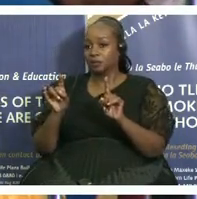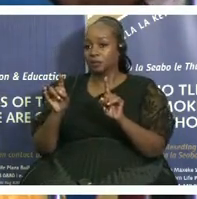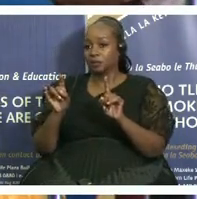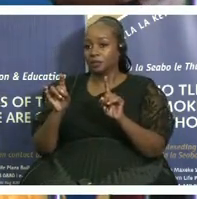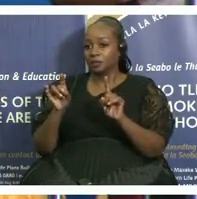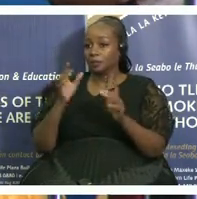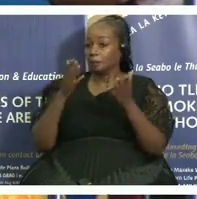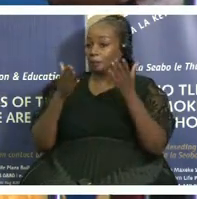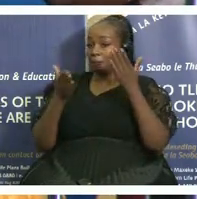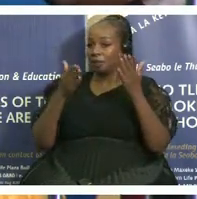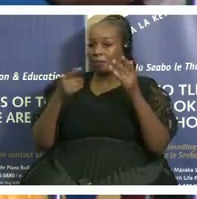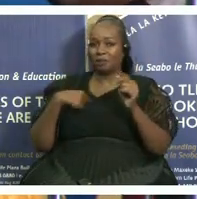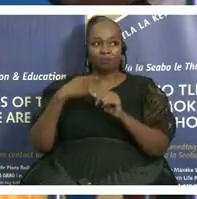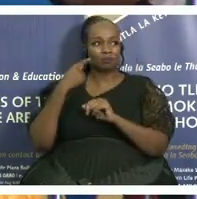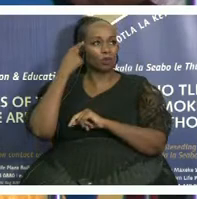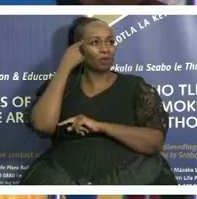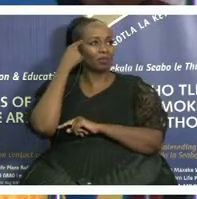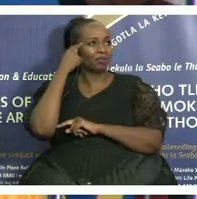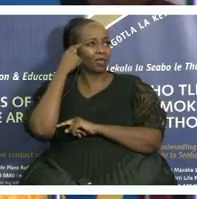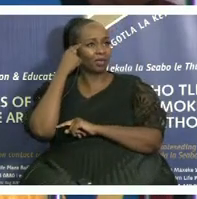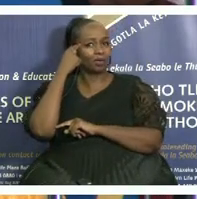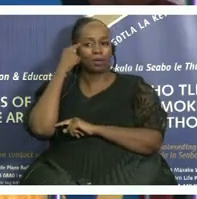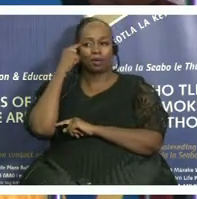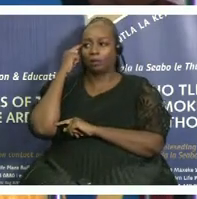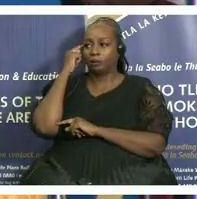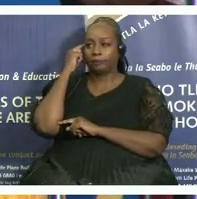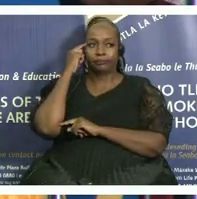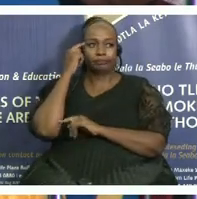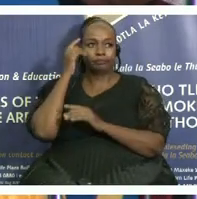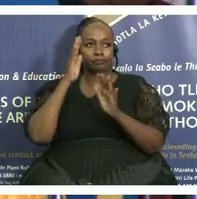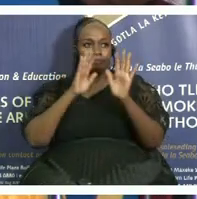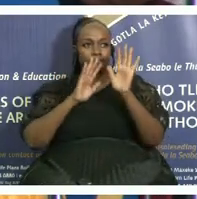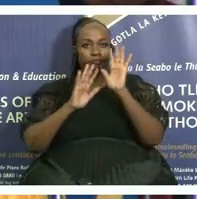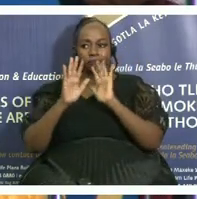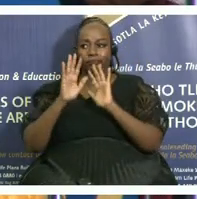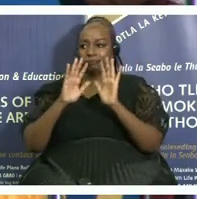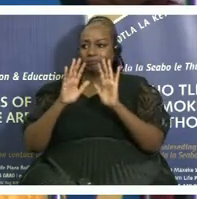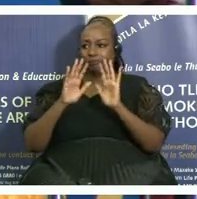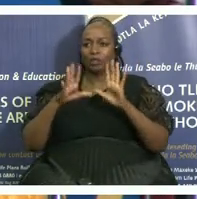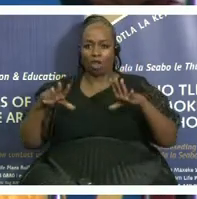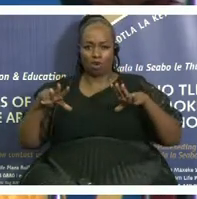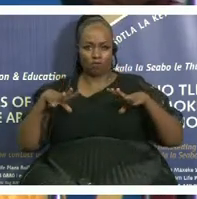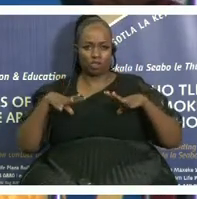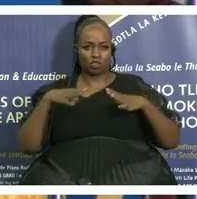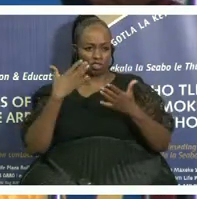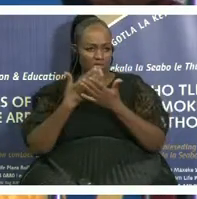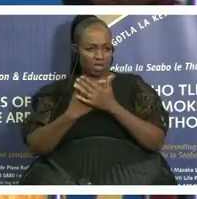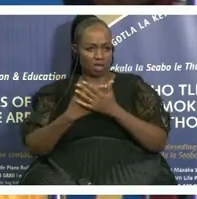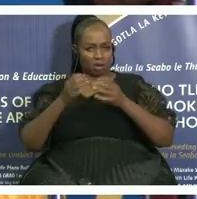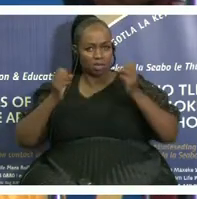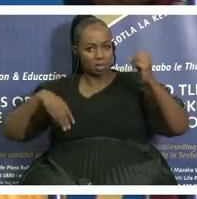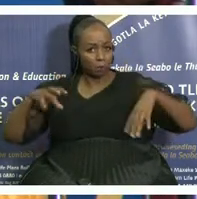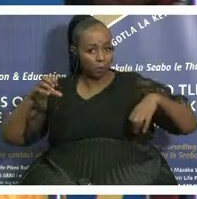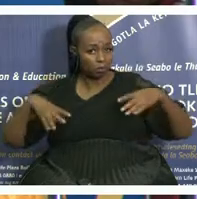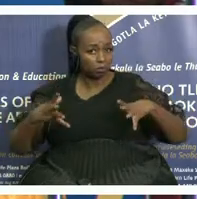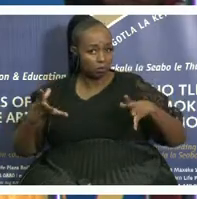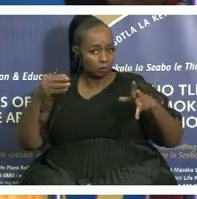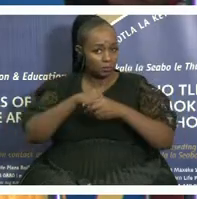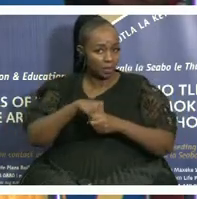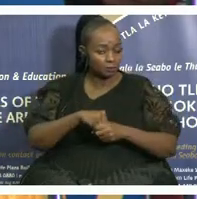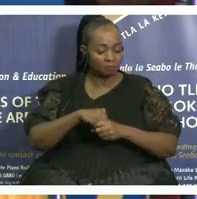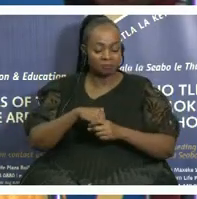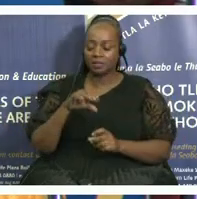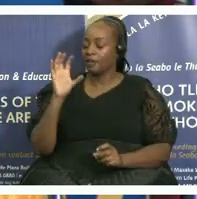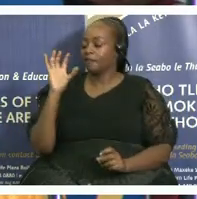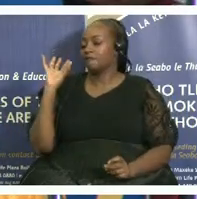bao ba nahanang hore ba tla ithuisa at the expense of our own people. Freistata ha e